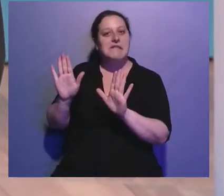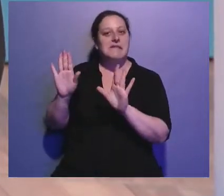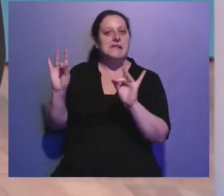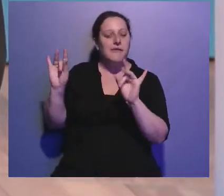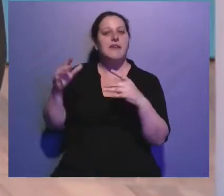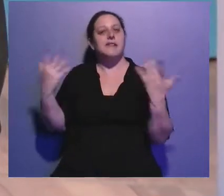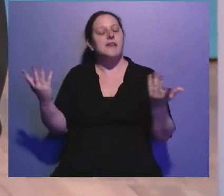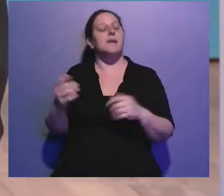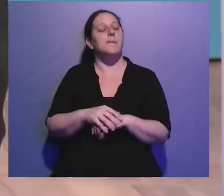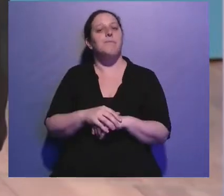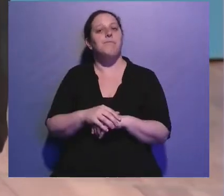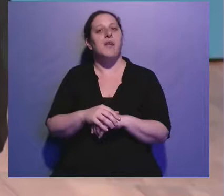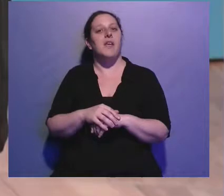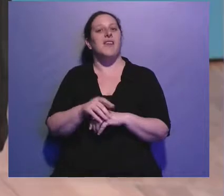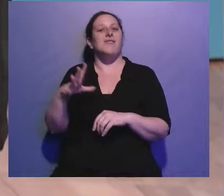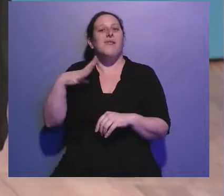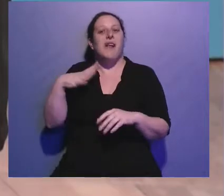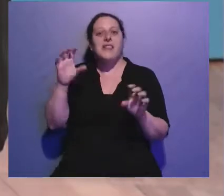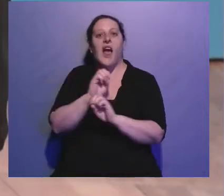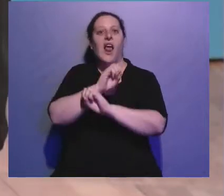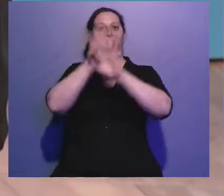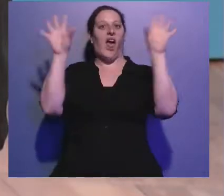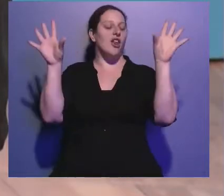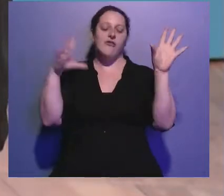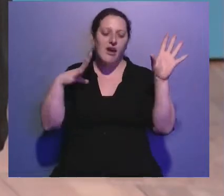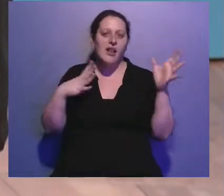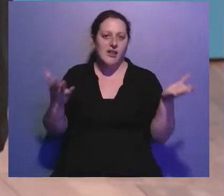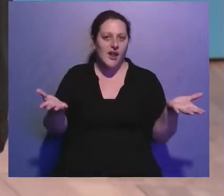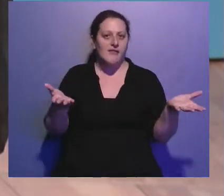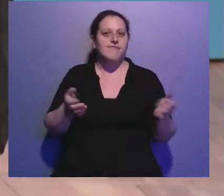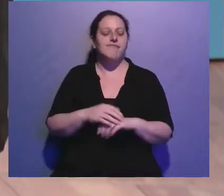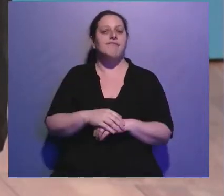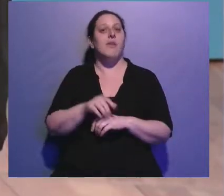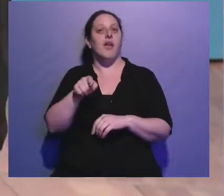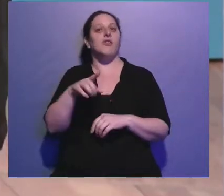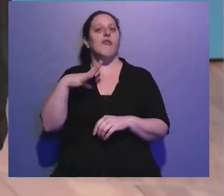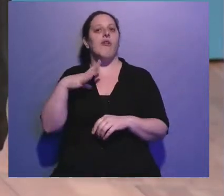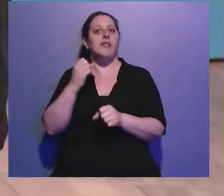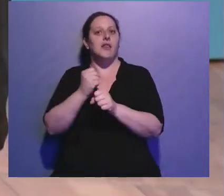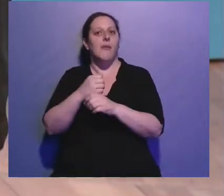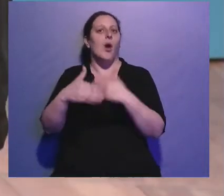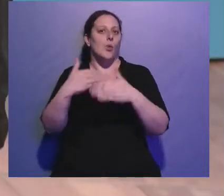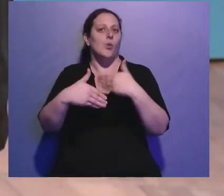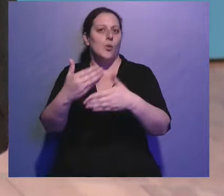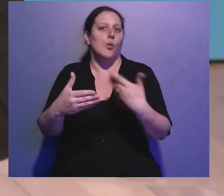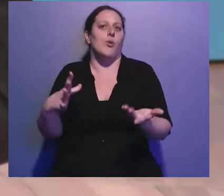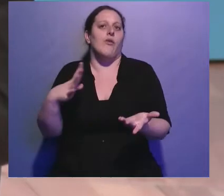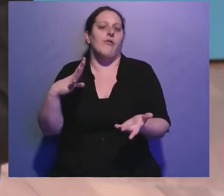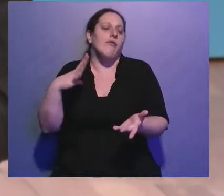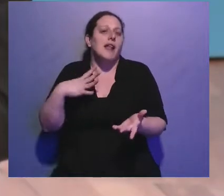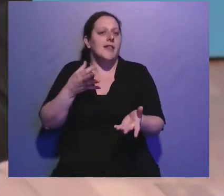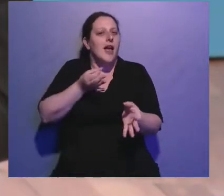this predisposition for greater clarity and transparency. So we have to work a